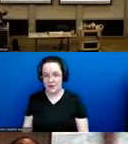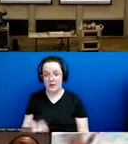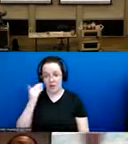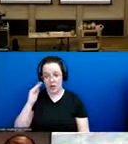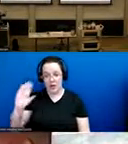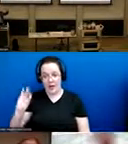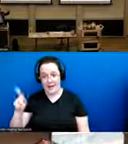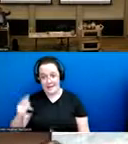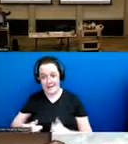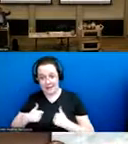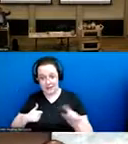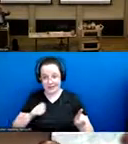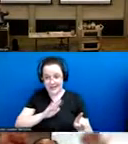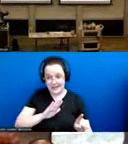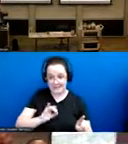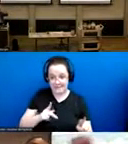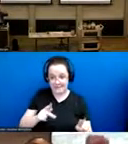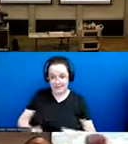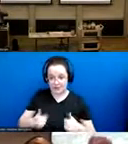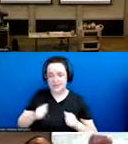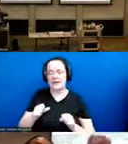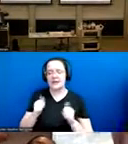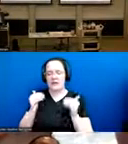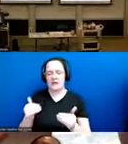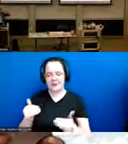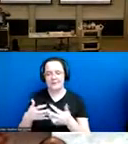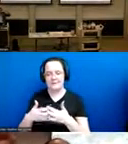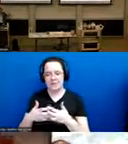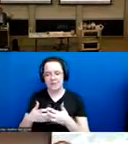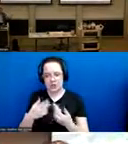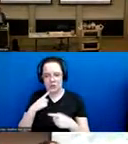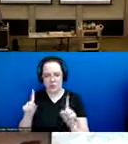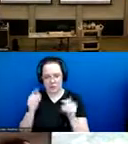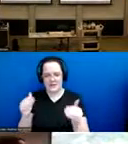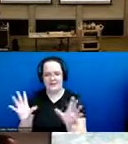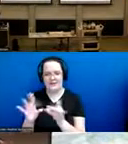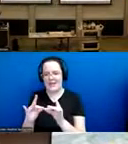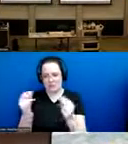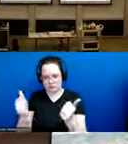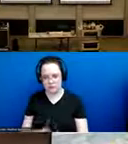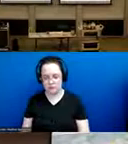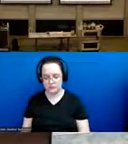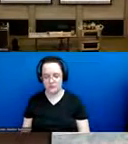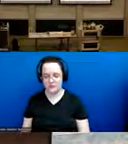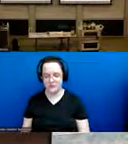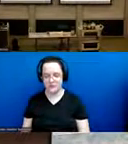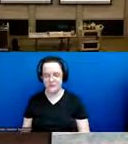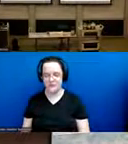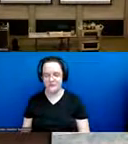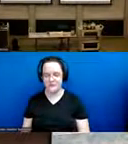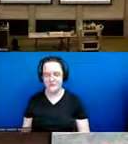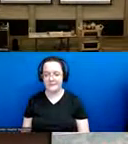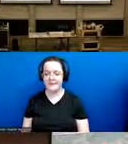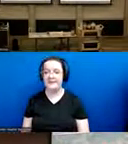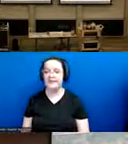this, and you can then make the whole machine work, so then they can be entangled on demand, right? So we want to make this, it has a very nice name.